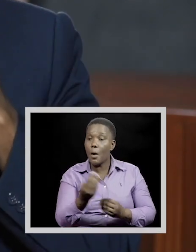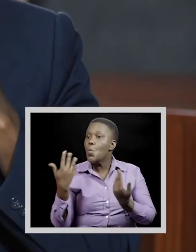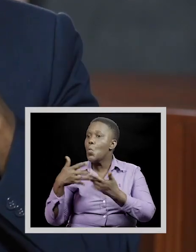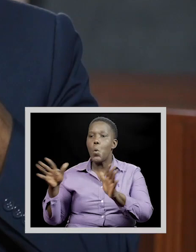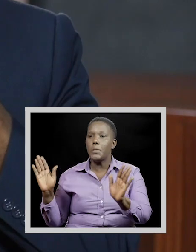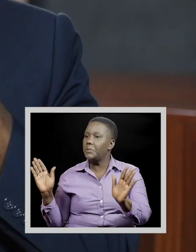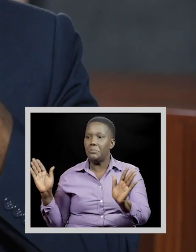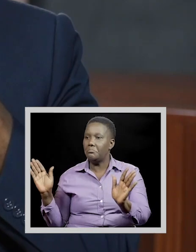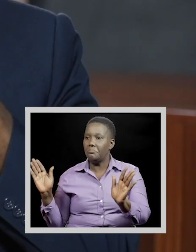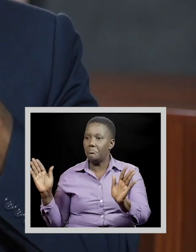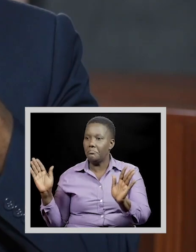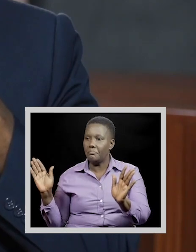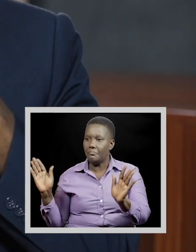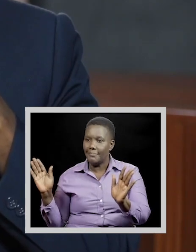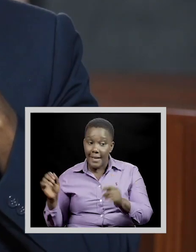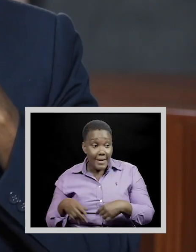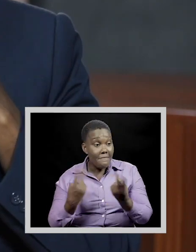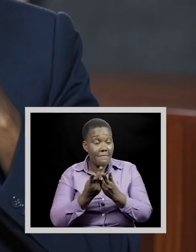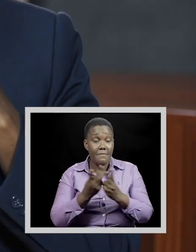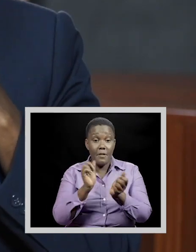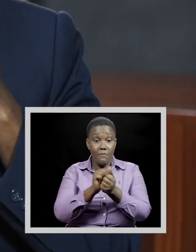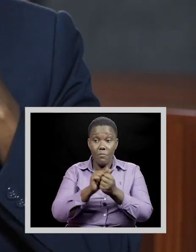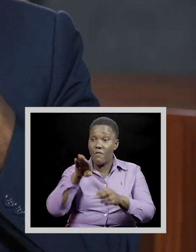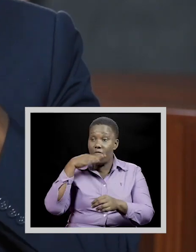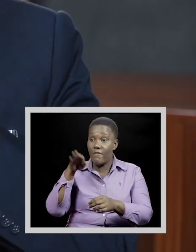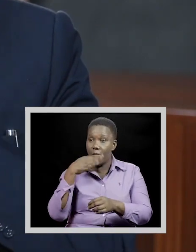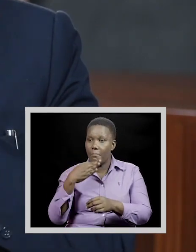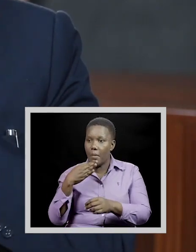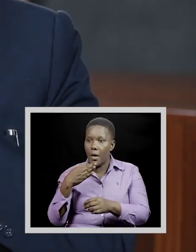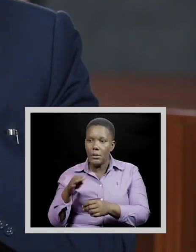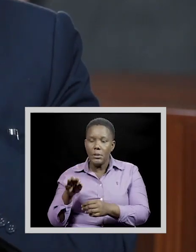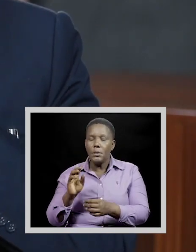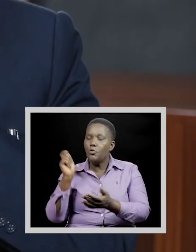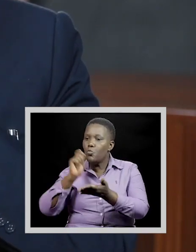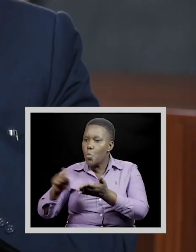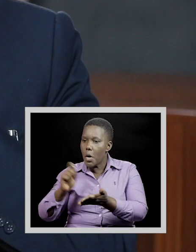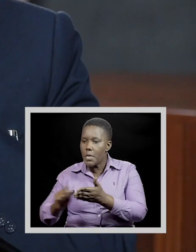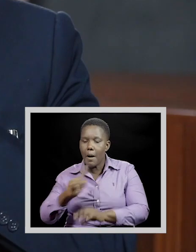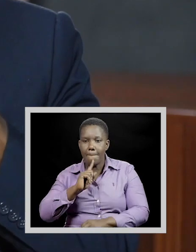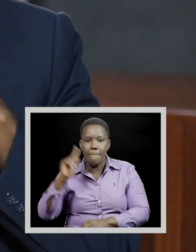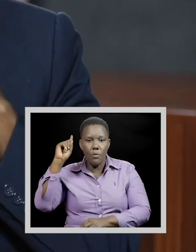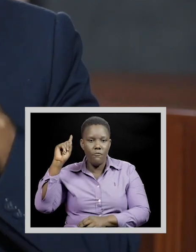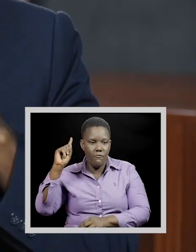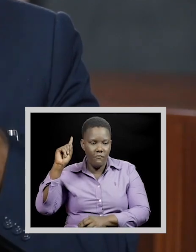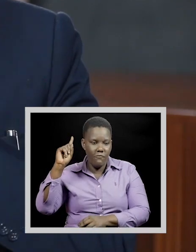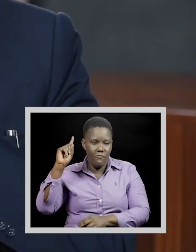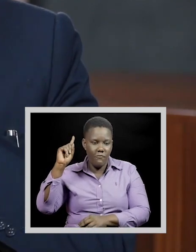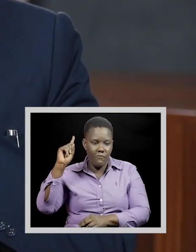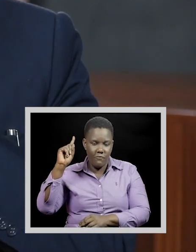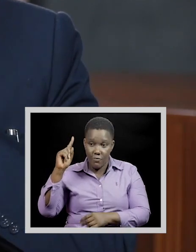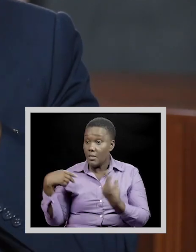not open for the public to see, but still even for the media to report. That is